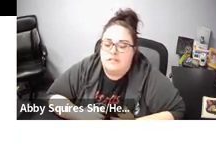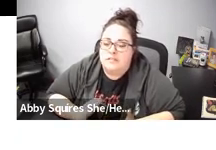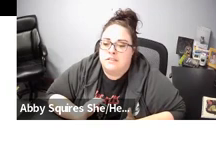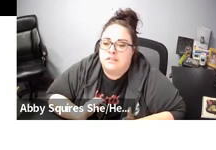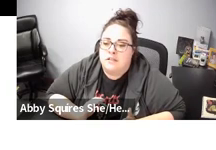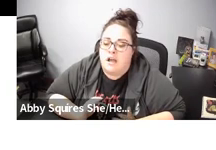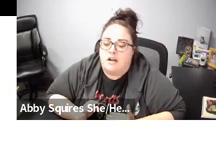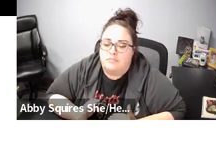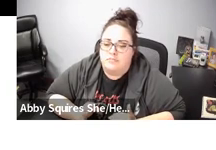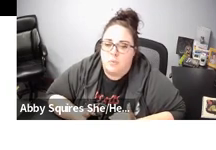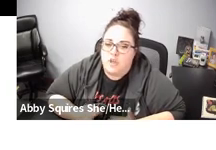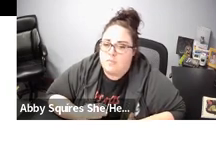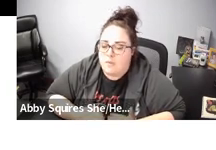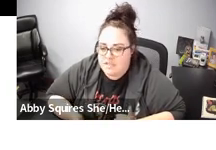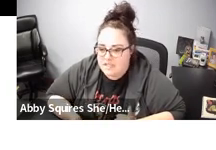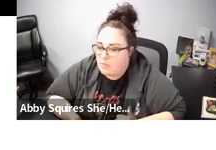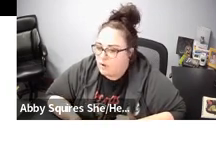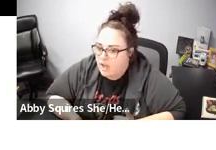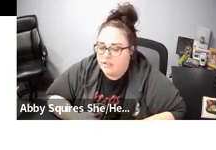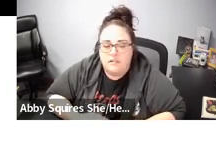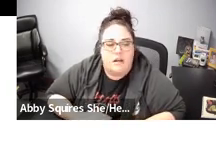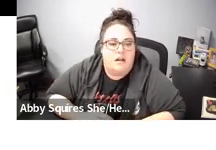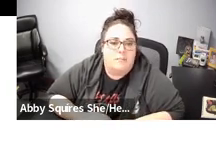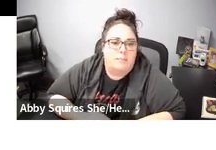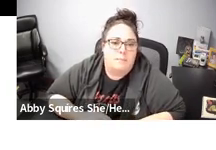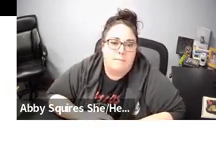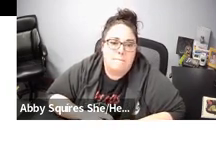put what you might want to see more on.